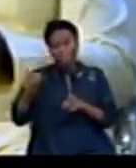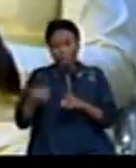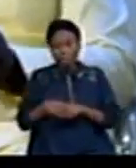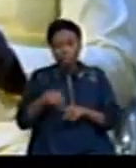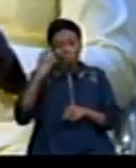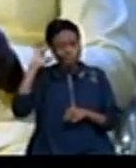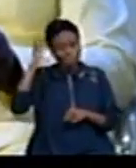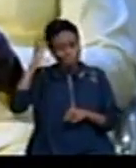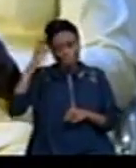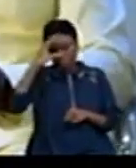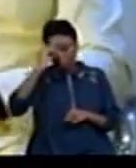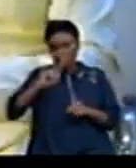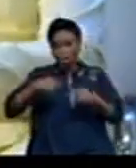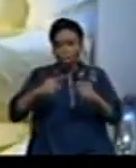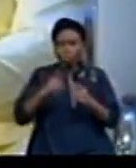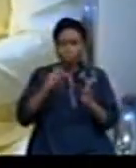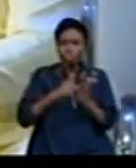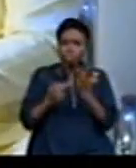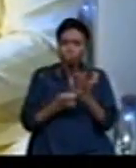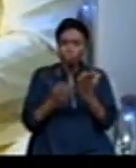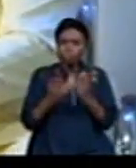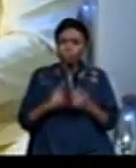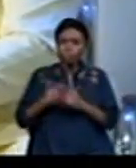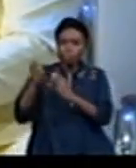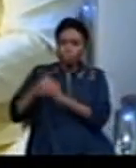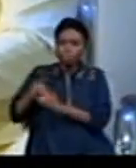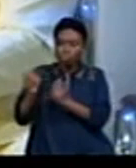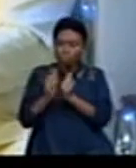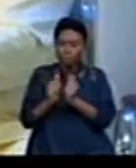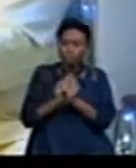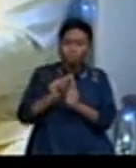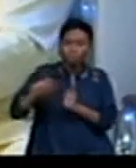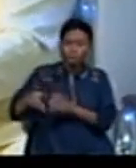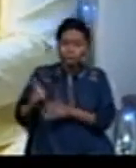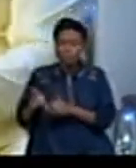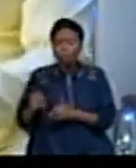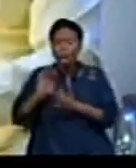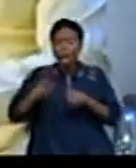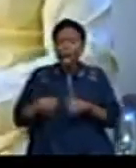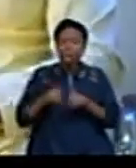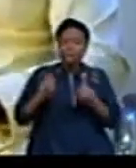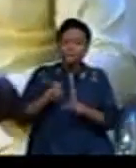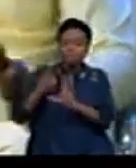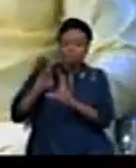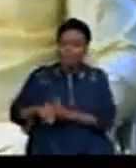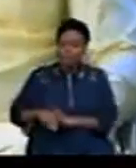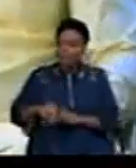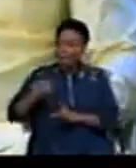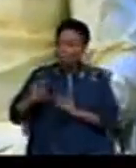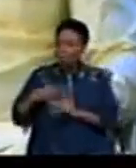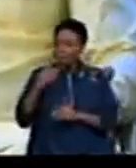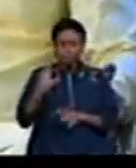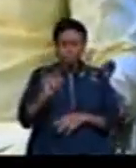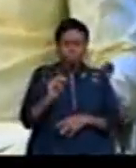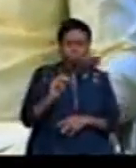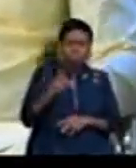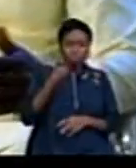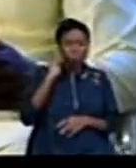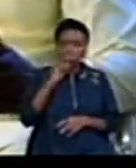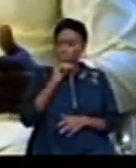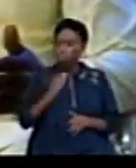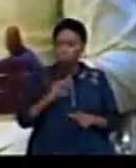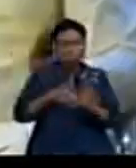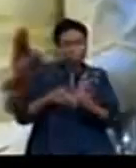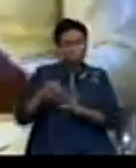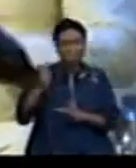getting to the crusade, wanted to join together with other people, how they were sitting together, but others were saying no, he was smelling. It looked